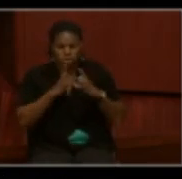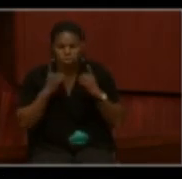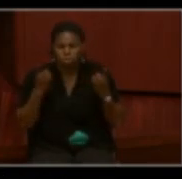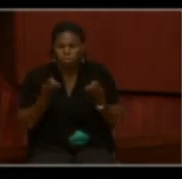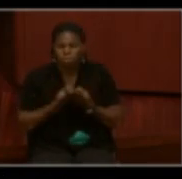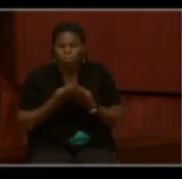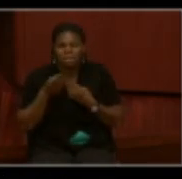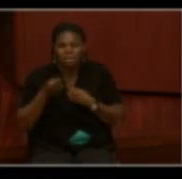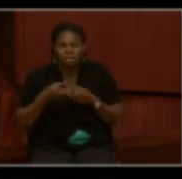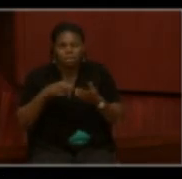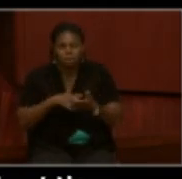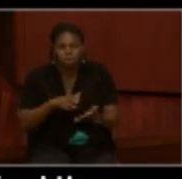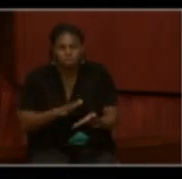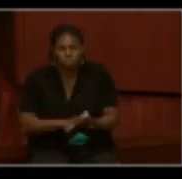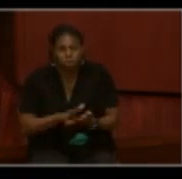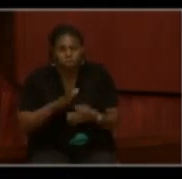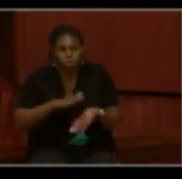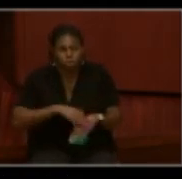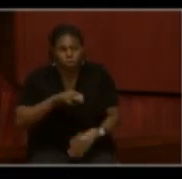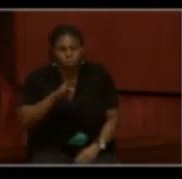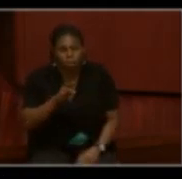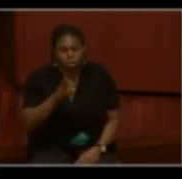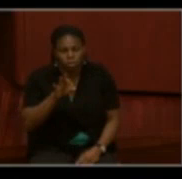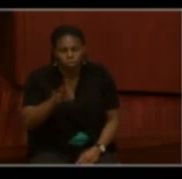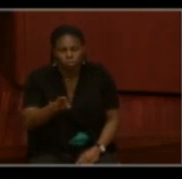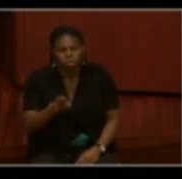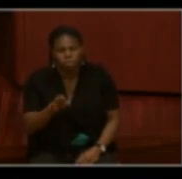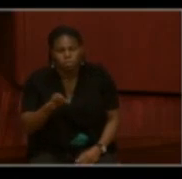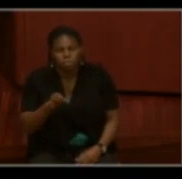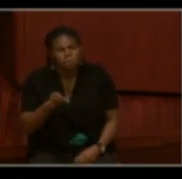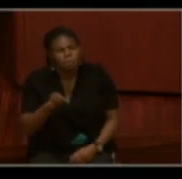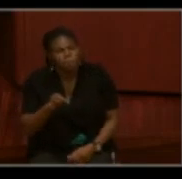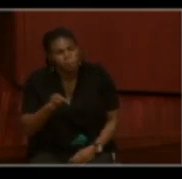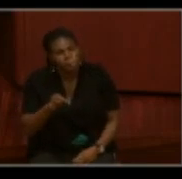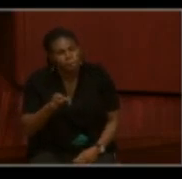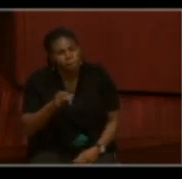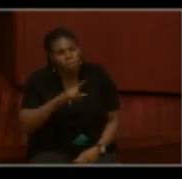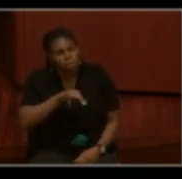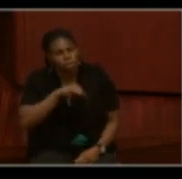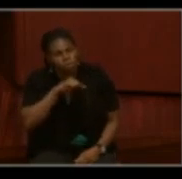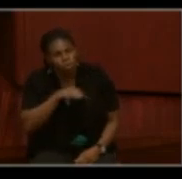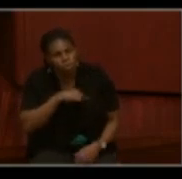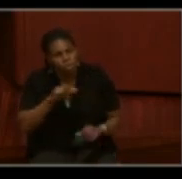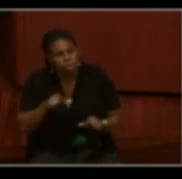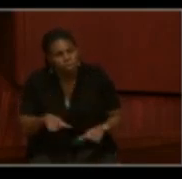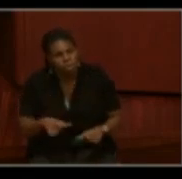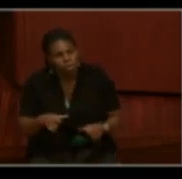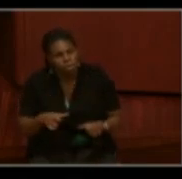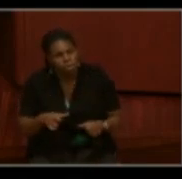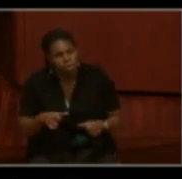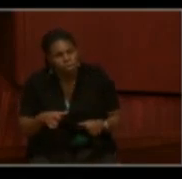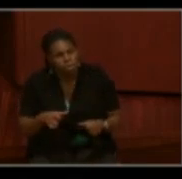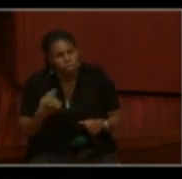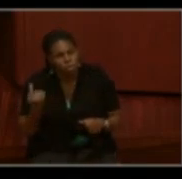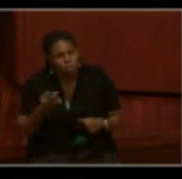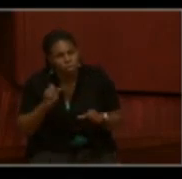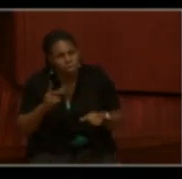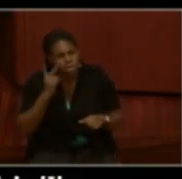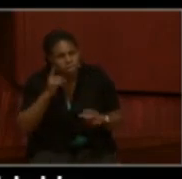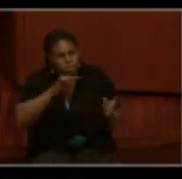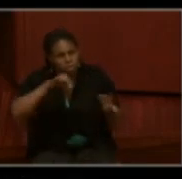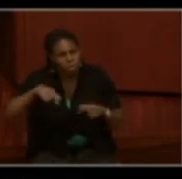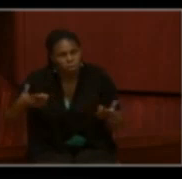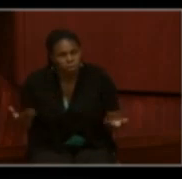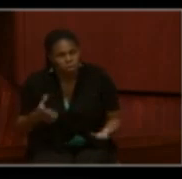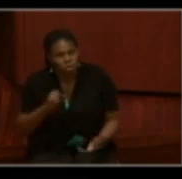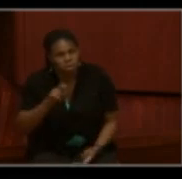These records are on microfilm, and due to poor image quality, they may only be obtained by visiting our facility here in St. Louis or